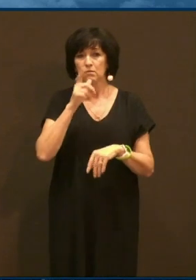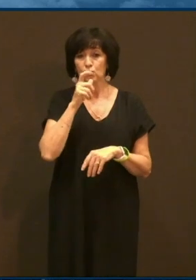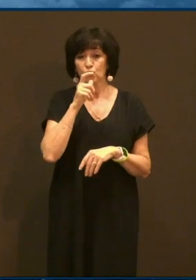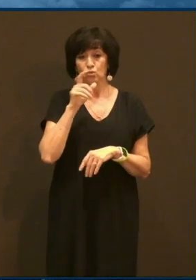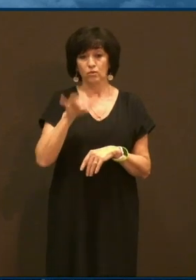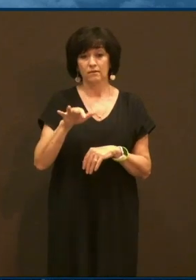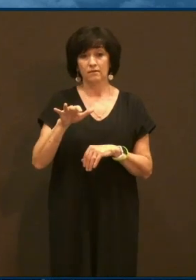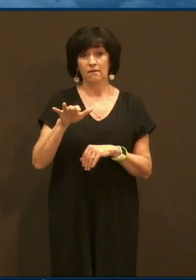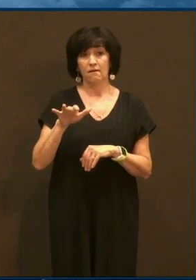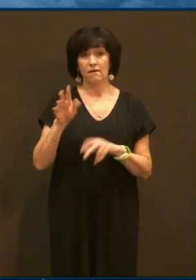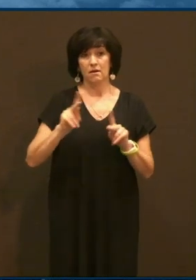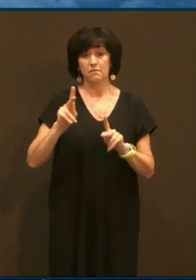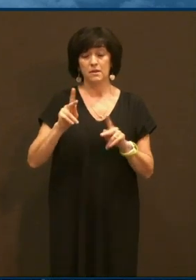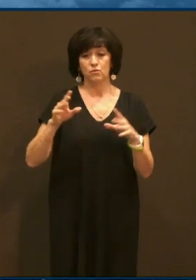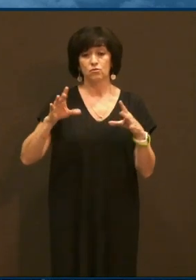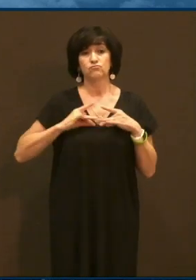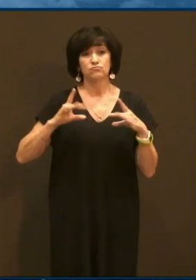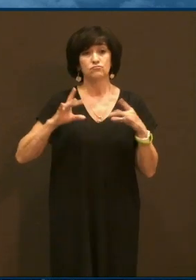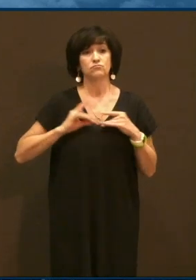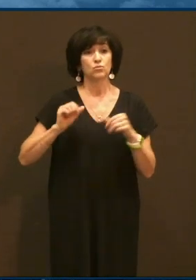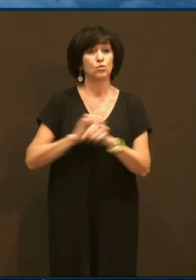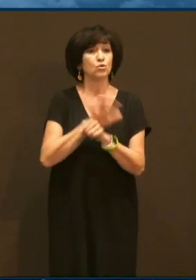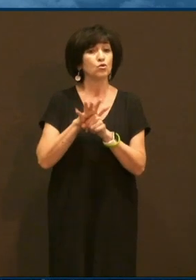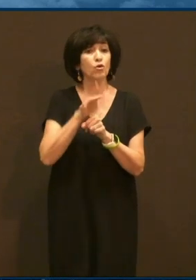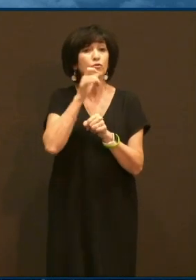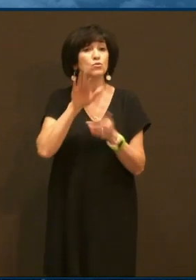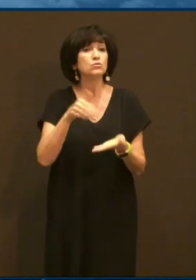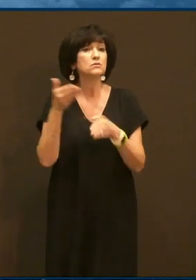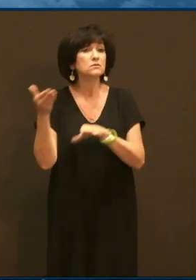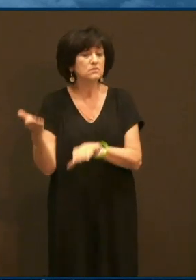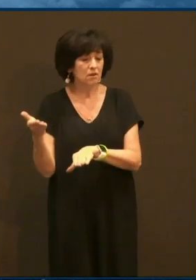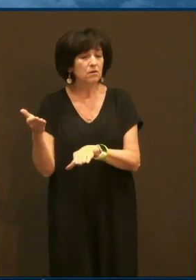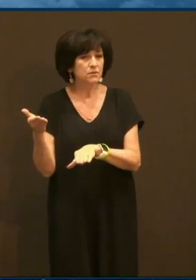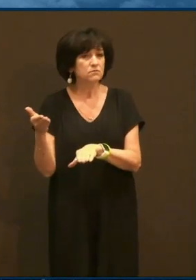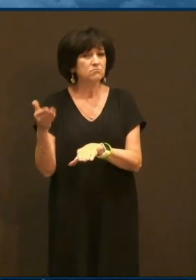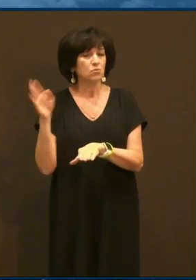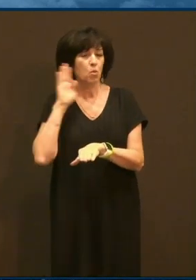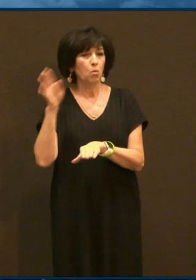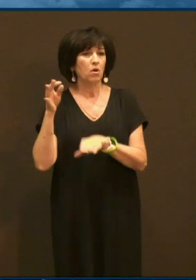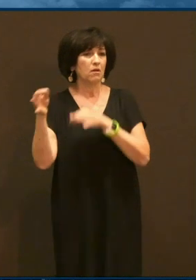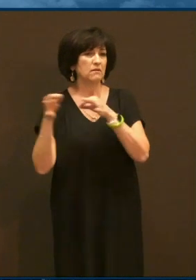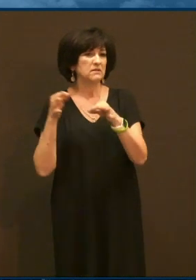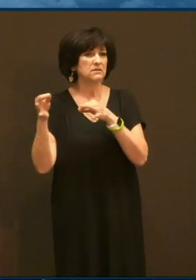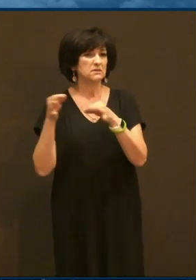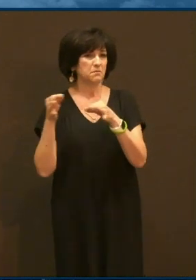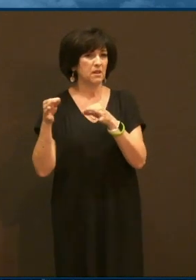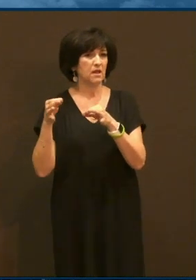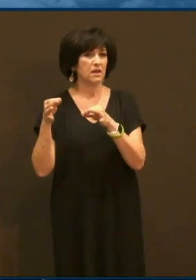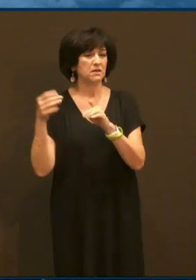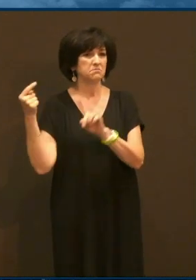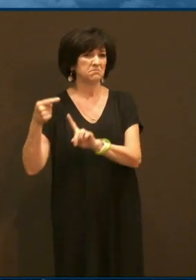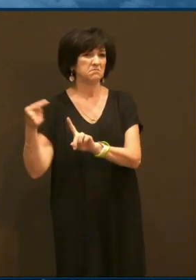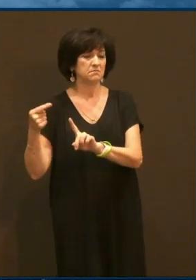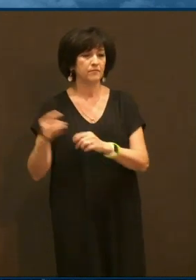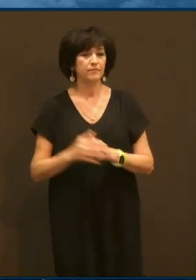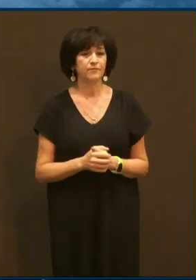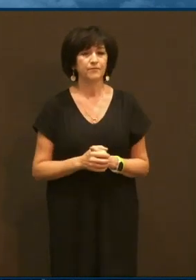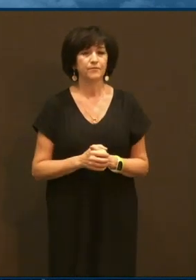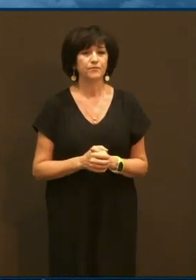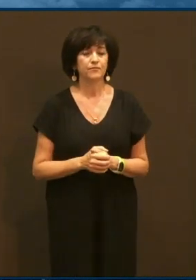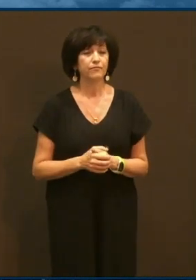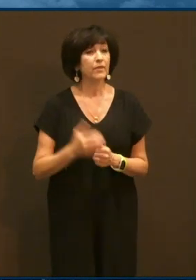COVID-19 positive who passed away and are added to our death toll as of today. We also have